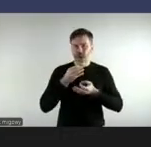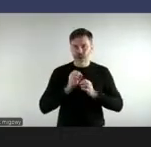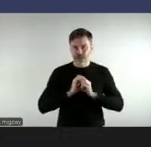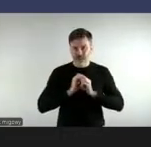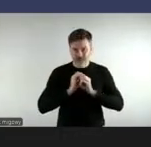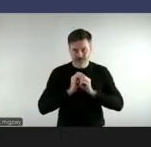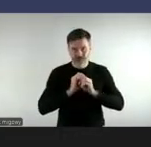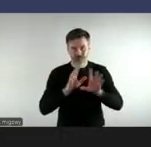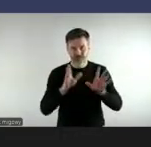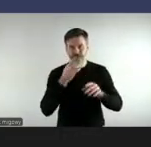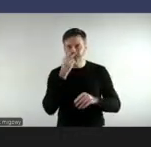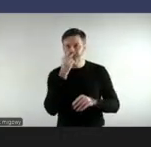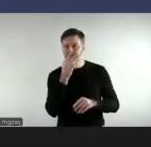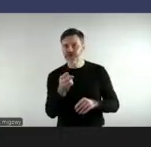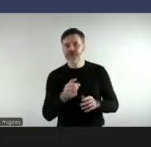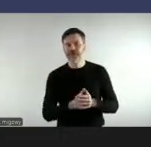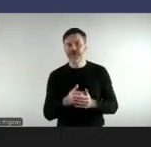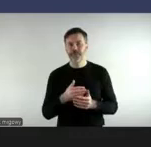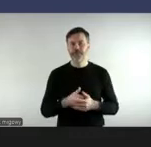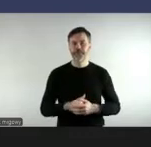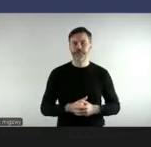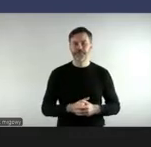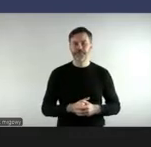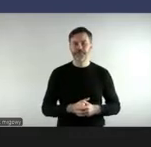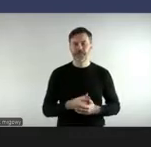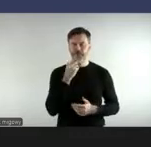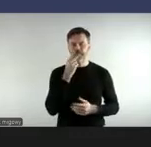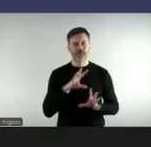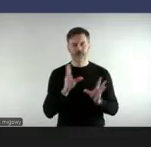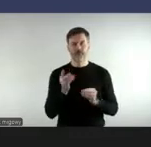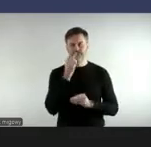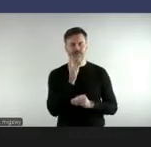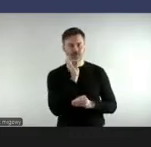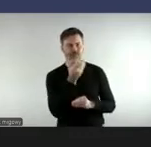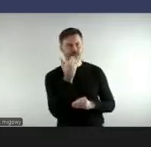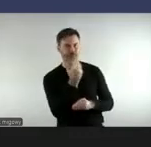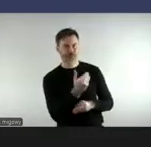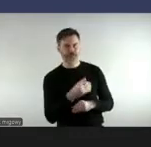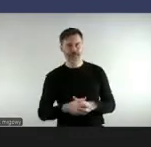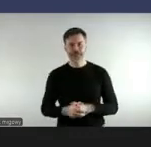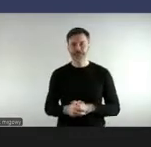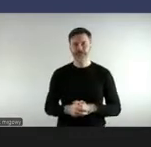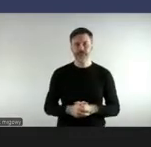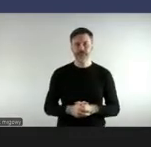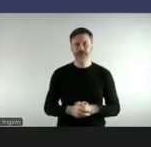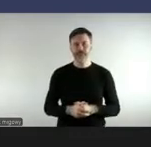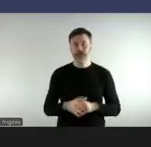hope we can share this presentation because I have also two screens. Yes, I think we can hear it very